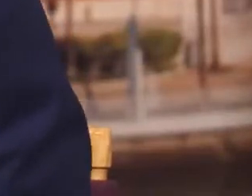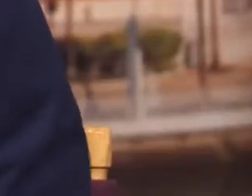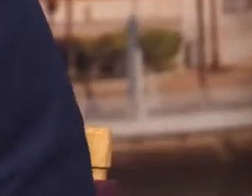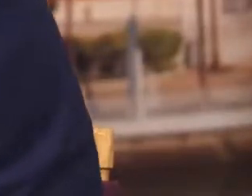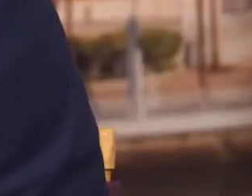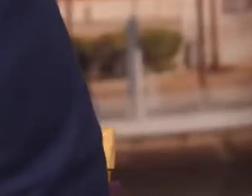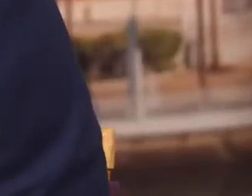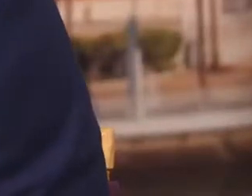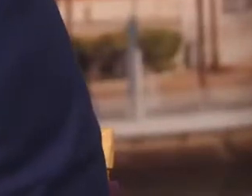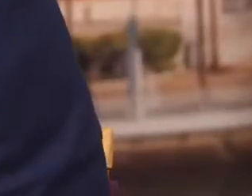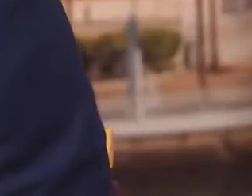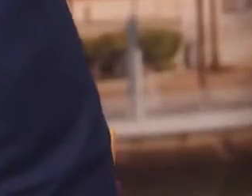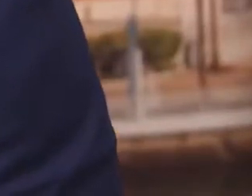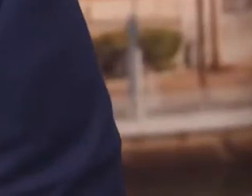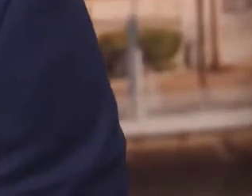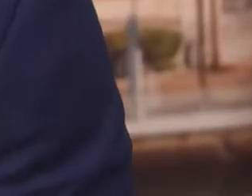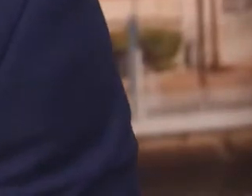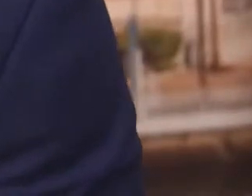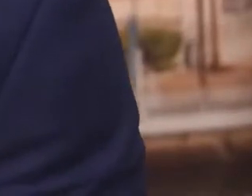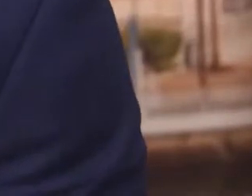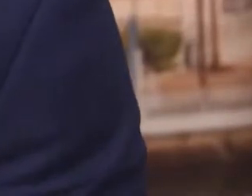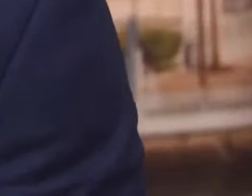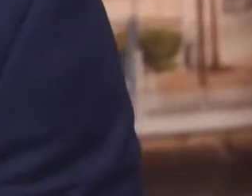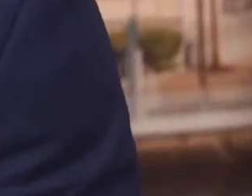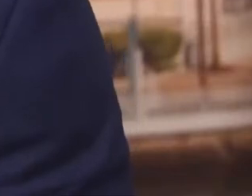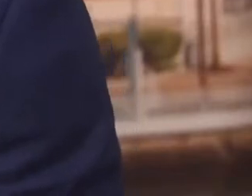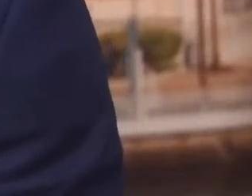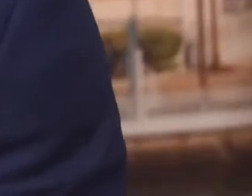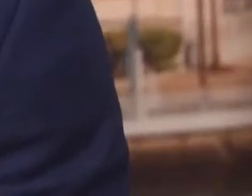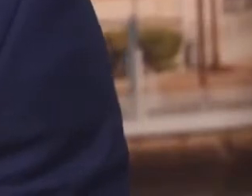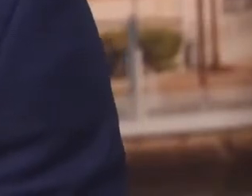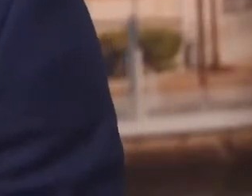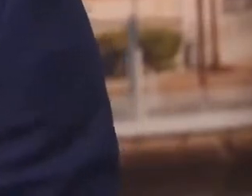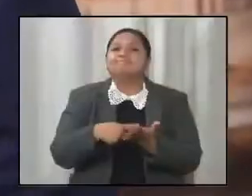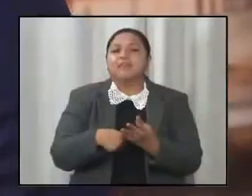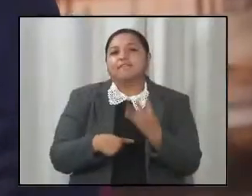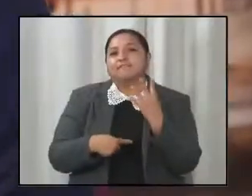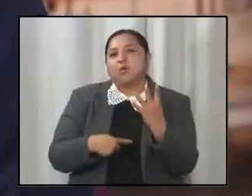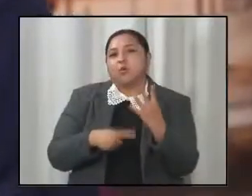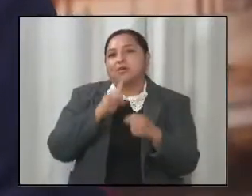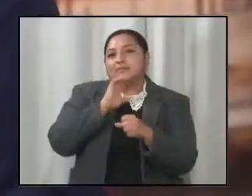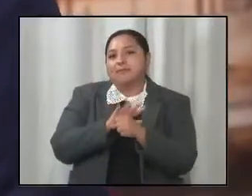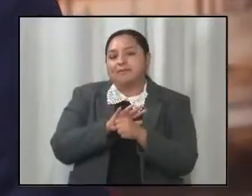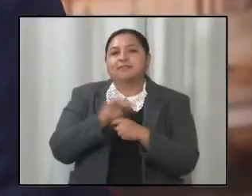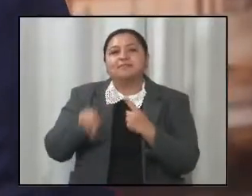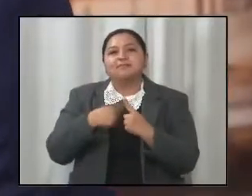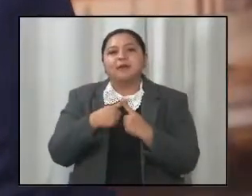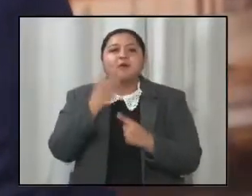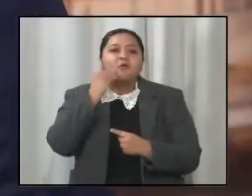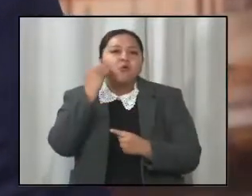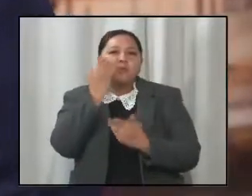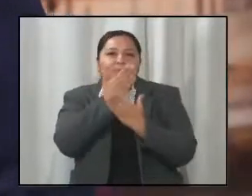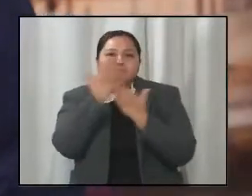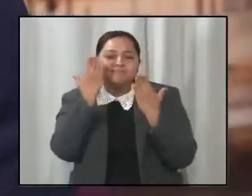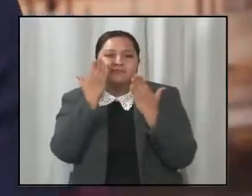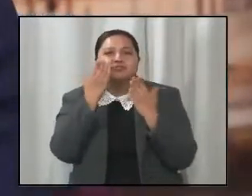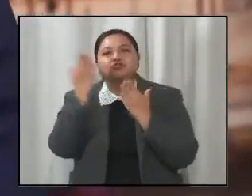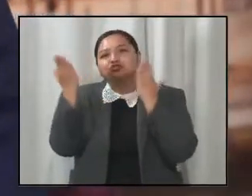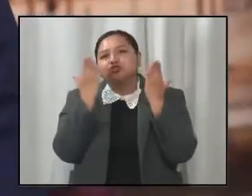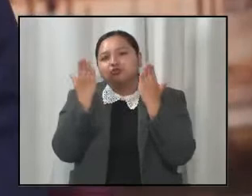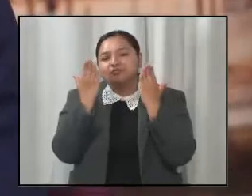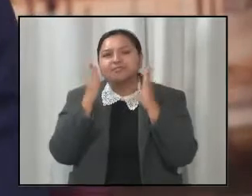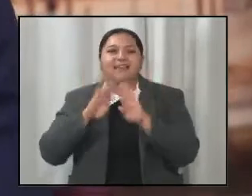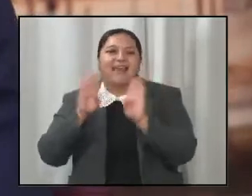or watch the live stream, I discussed 4 commitments with regard to selecting sites for homeless services and housing. The